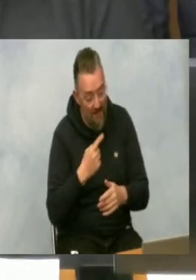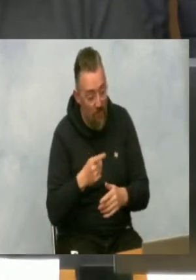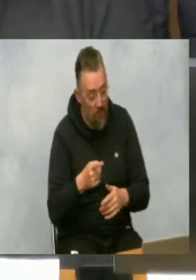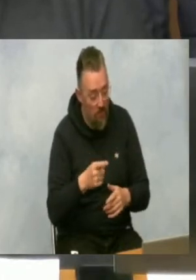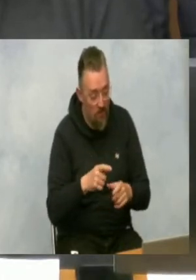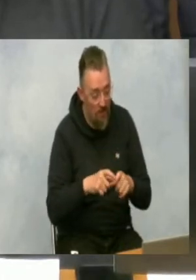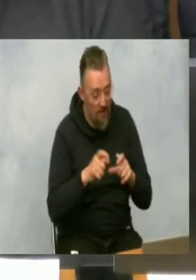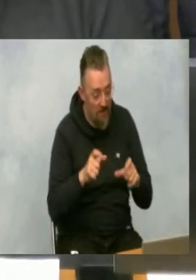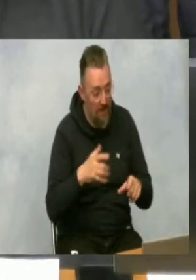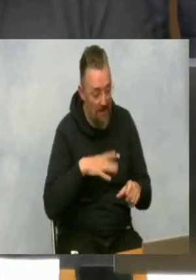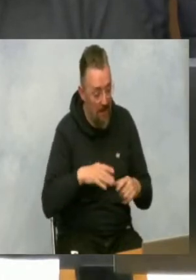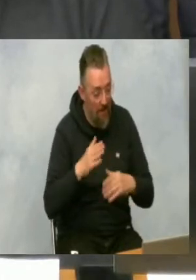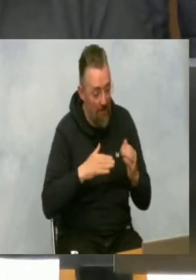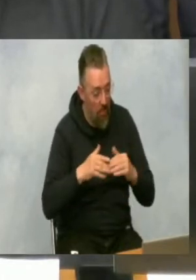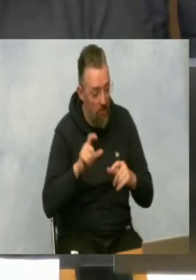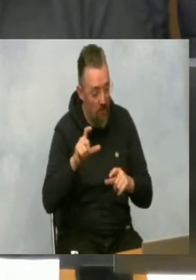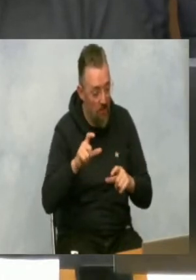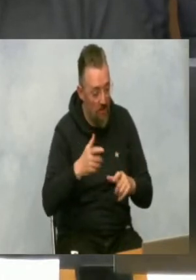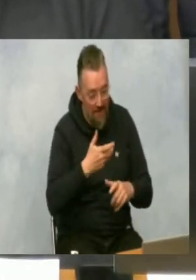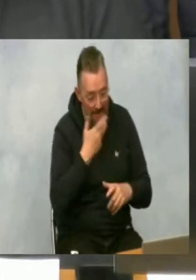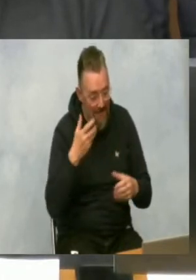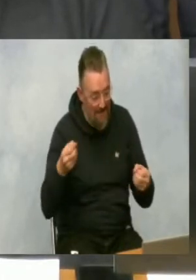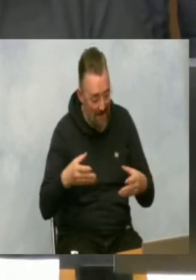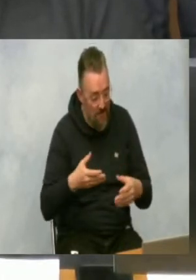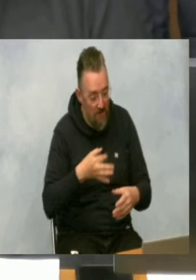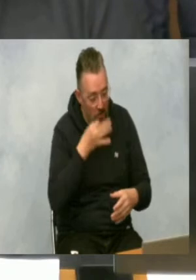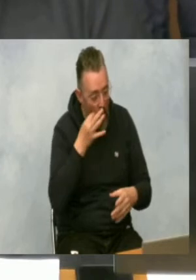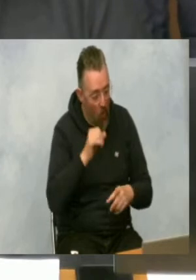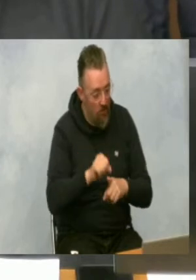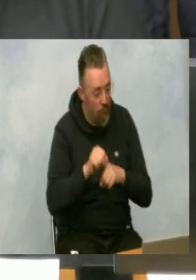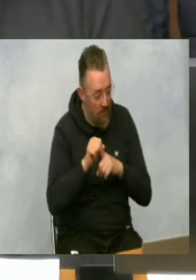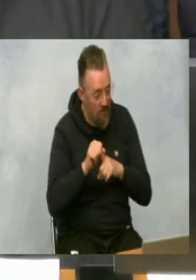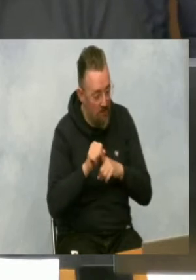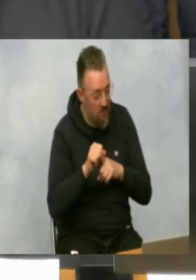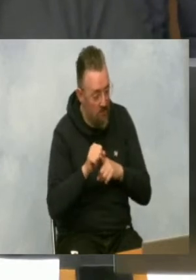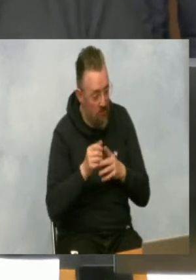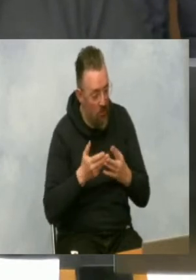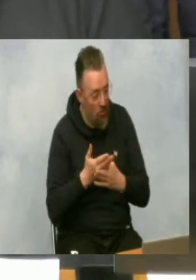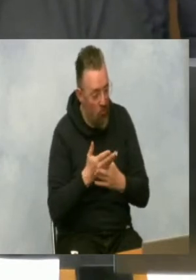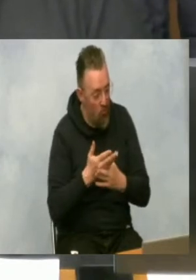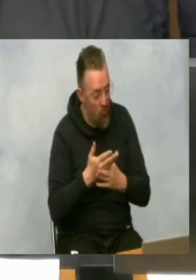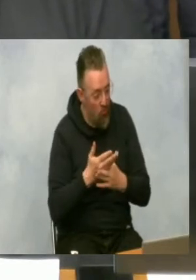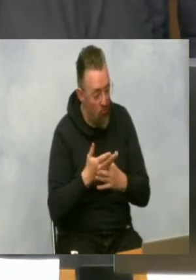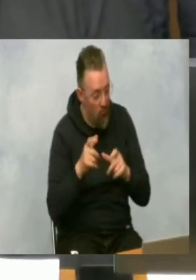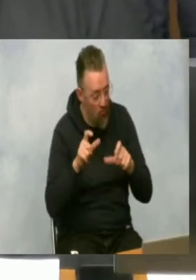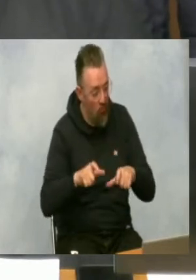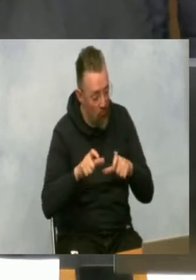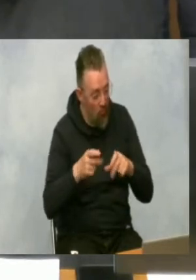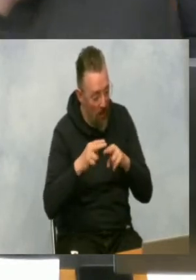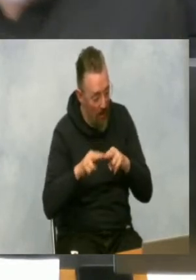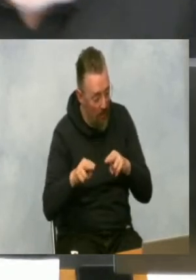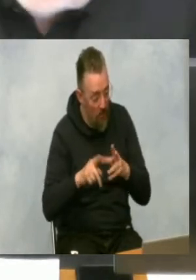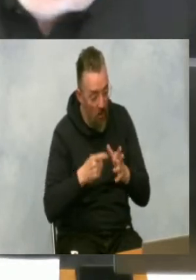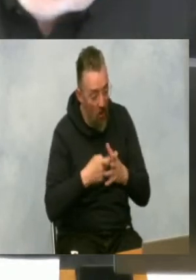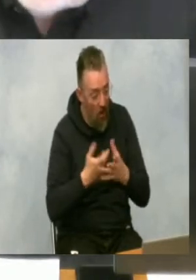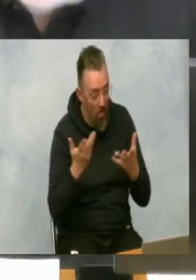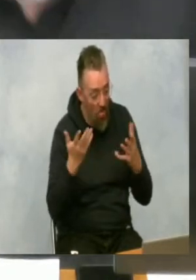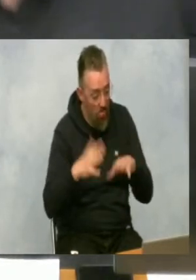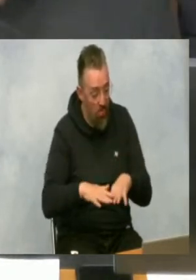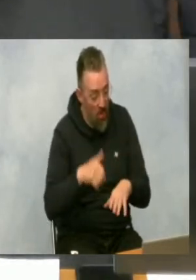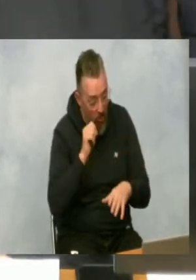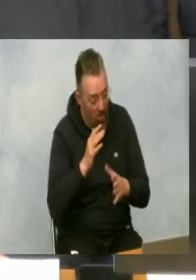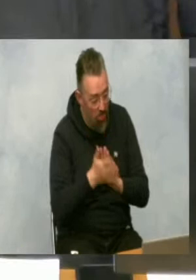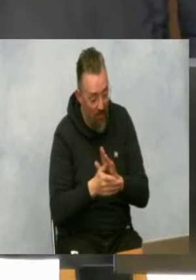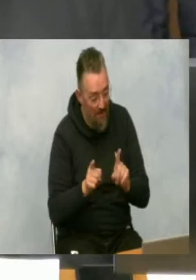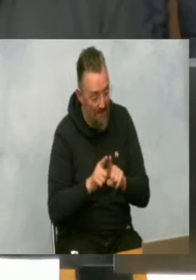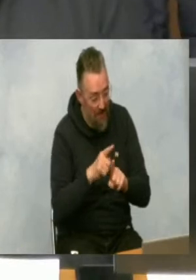have to keep the building heated and watertight during any time that it's sitting, or it would finish up in the same state as the